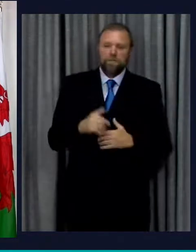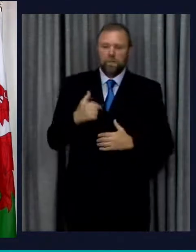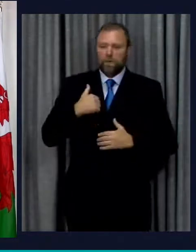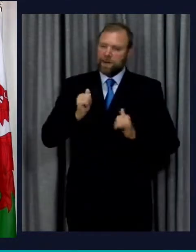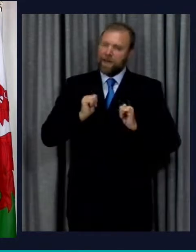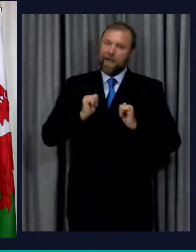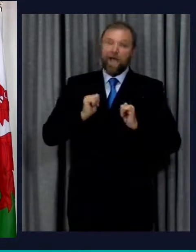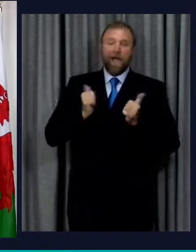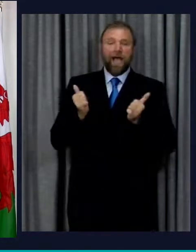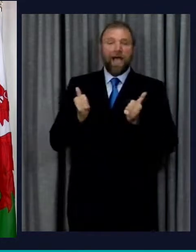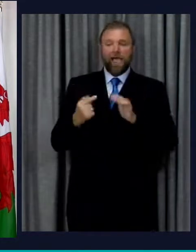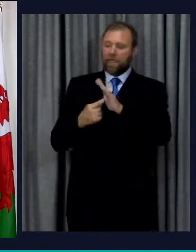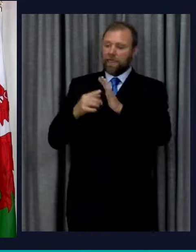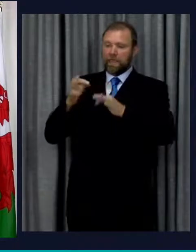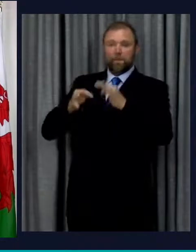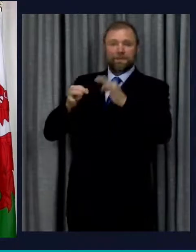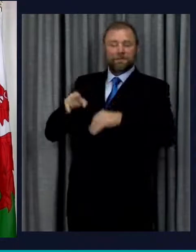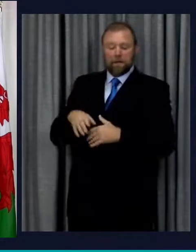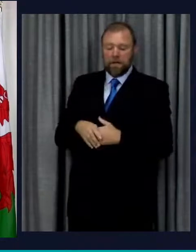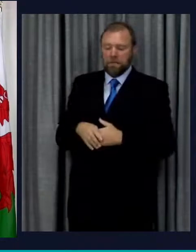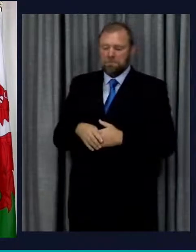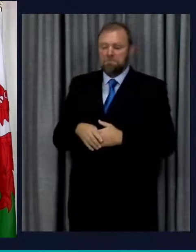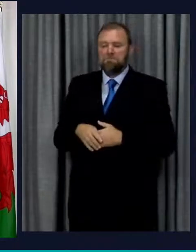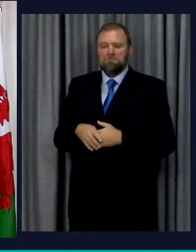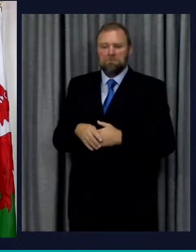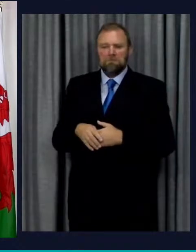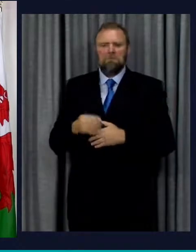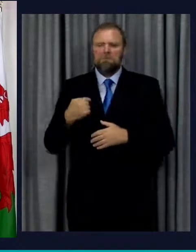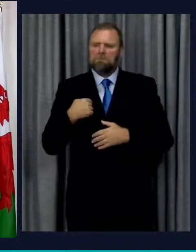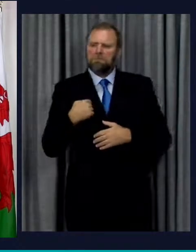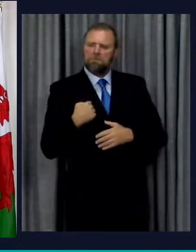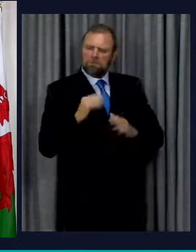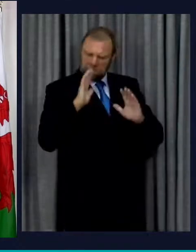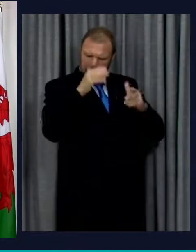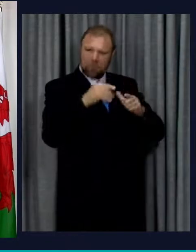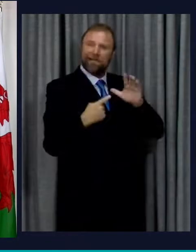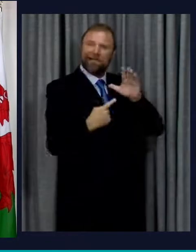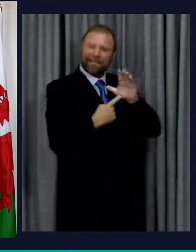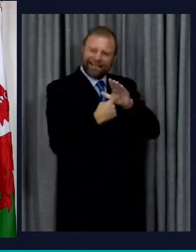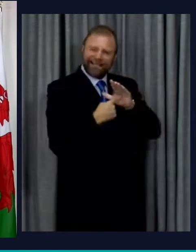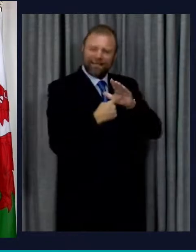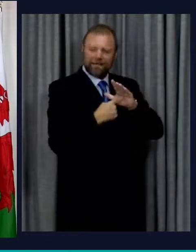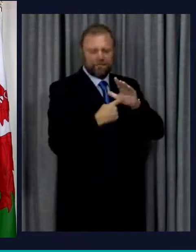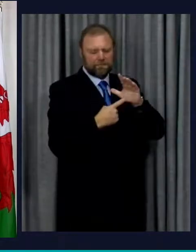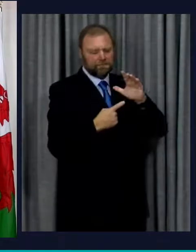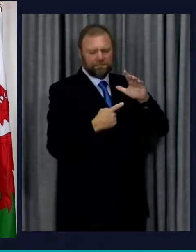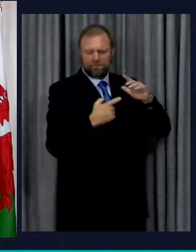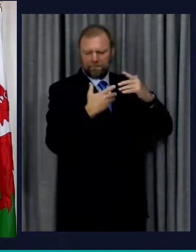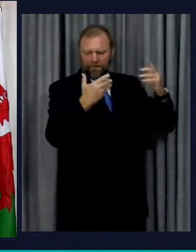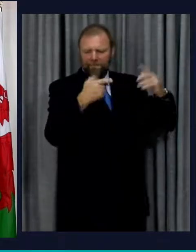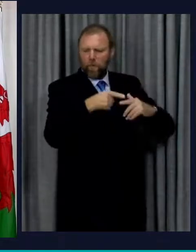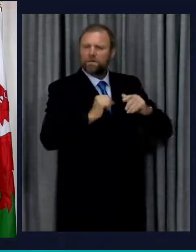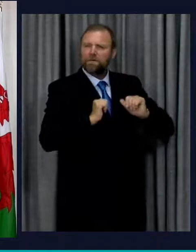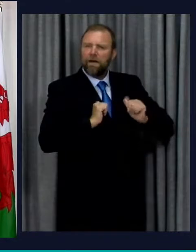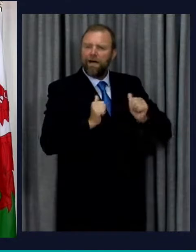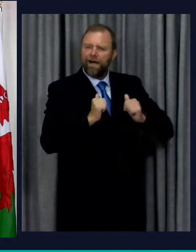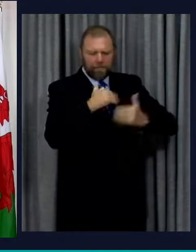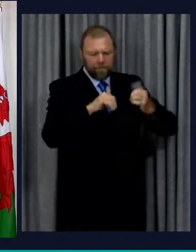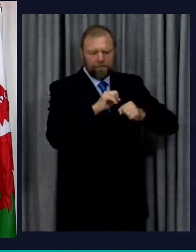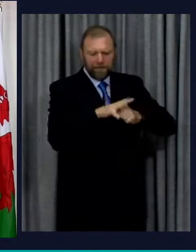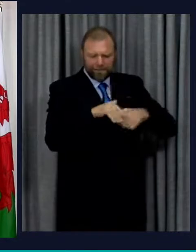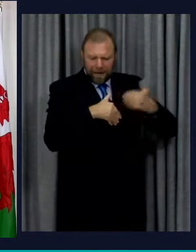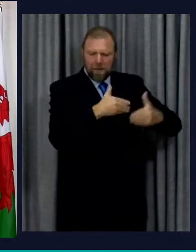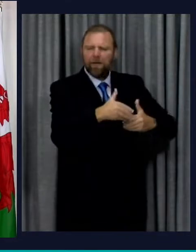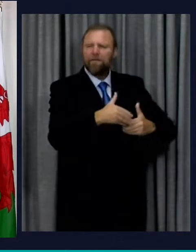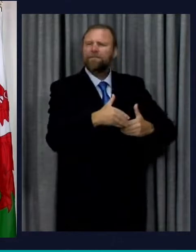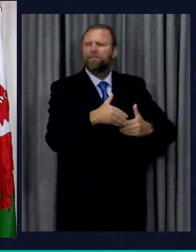of our health and social care system, and it was a key priority for the government in the last term, and it will be again in this one. But as a